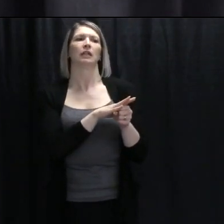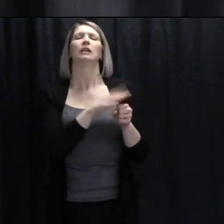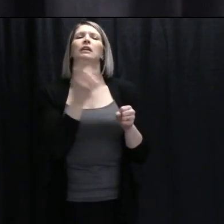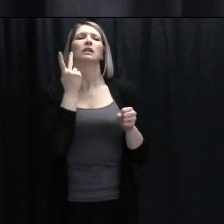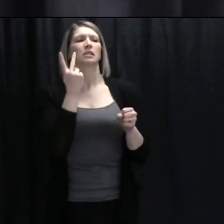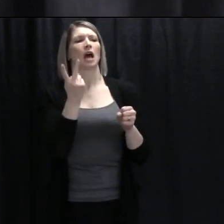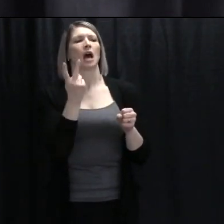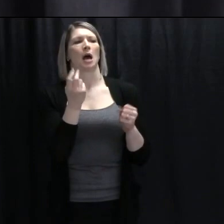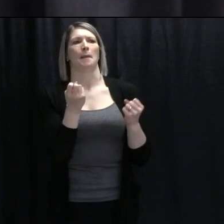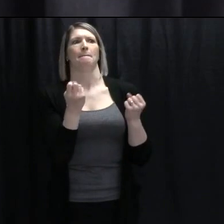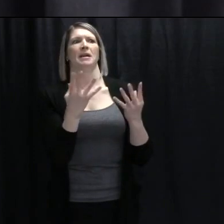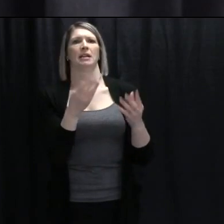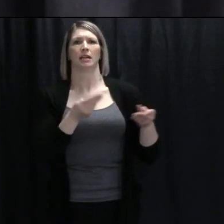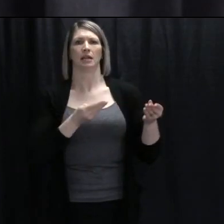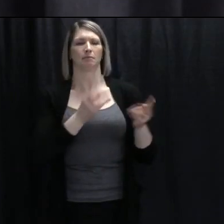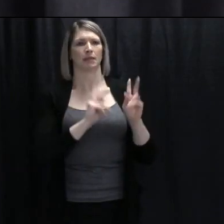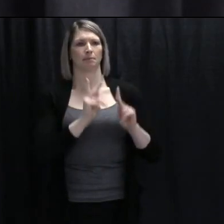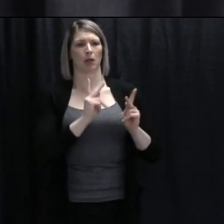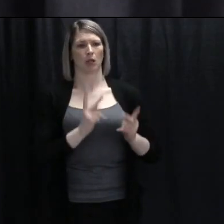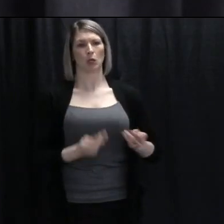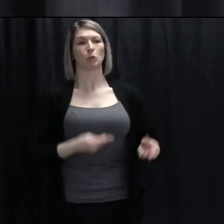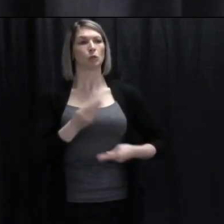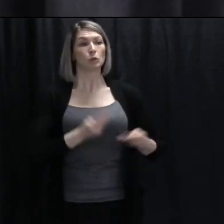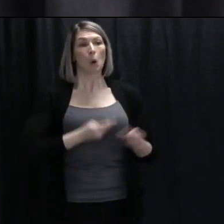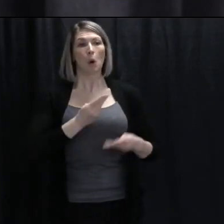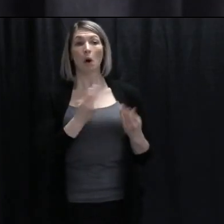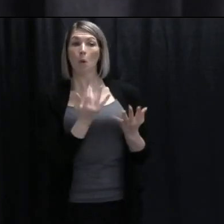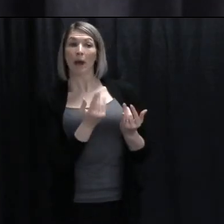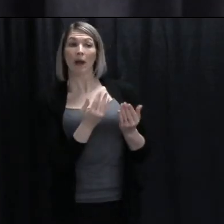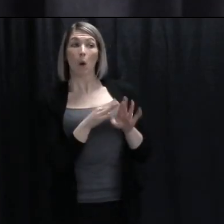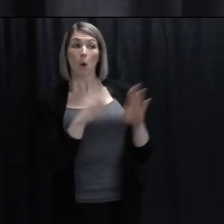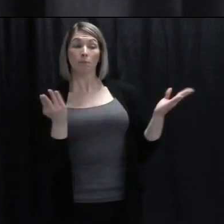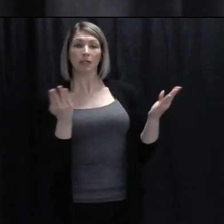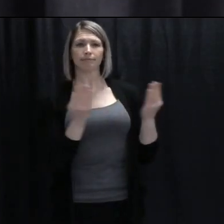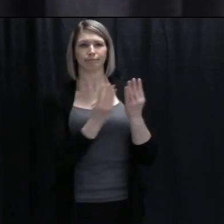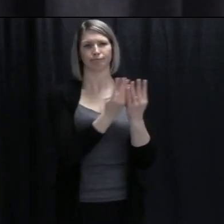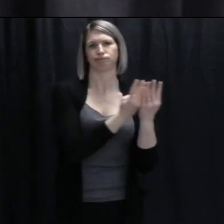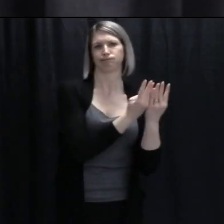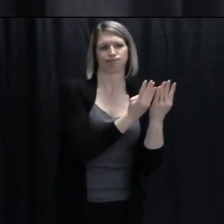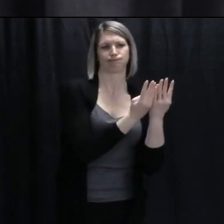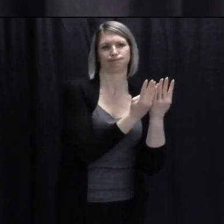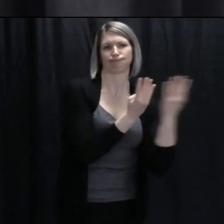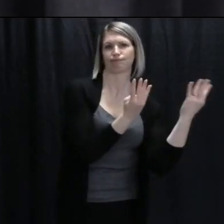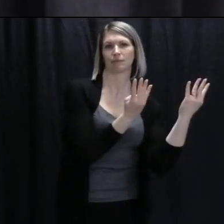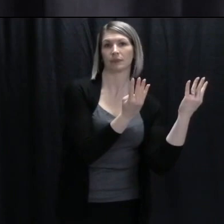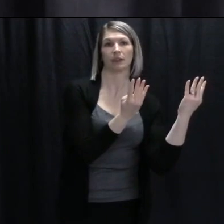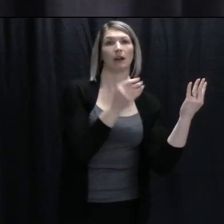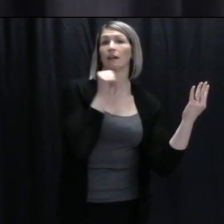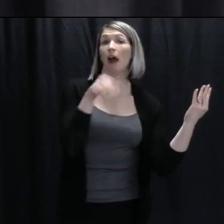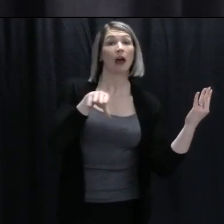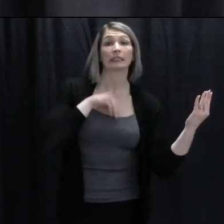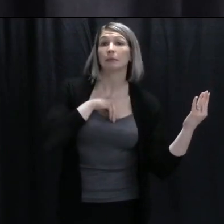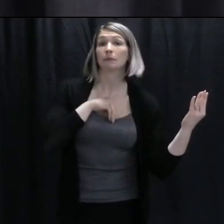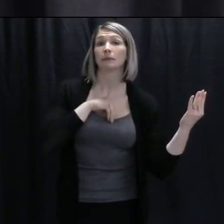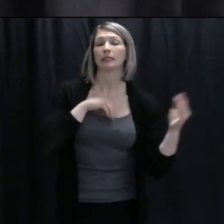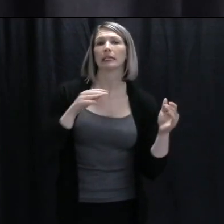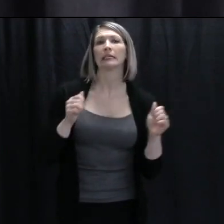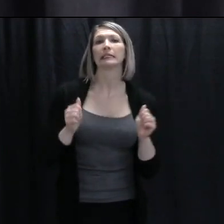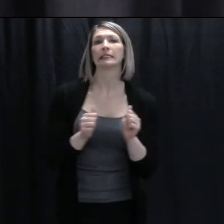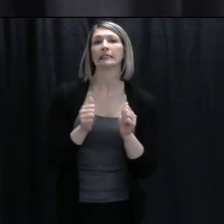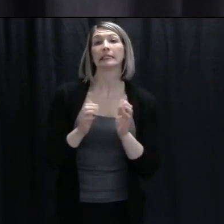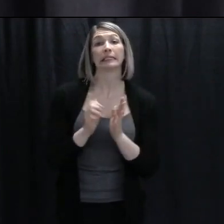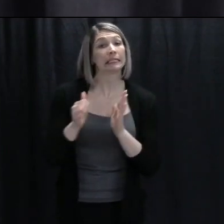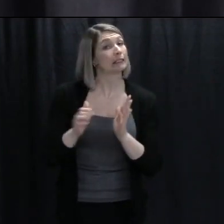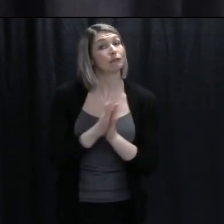the stores waiting for them to open, not practicing physical distancing. This is not acceptable. It is dangerous.